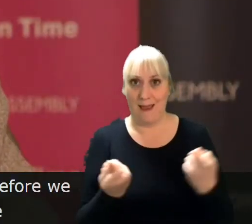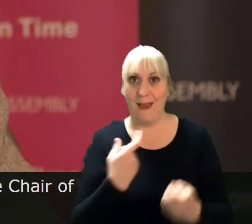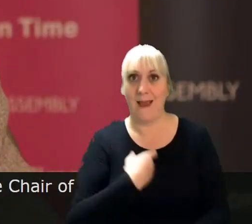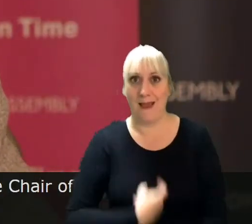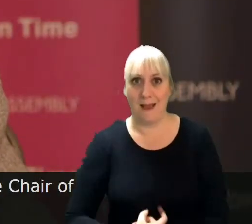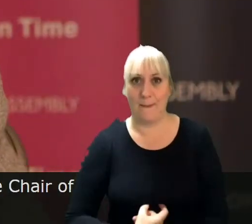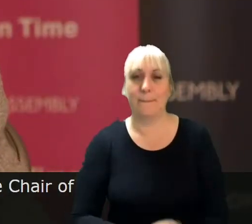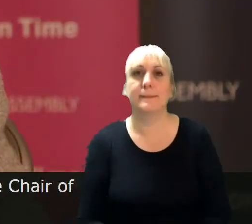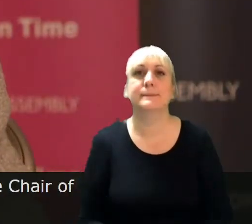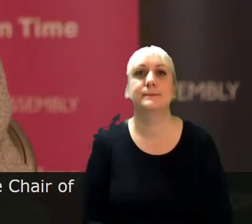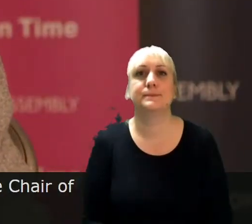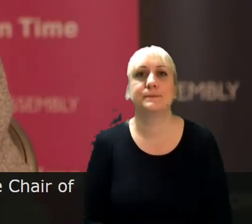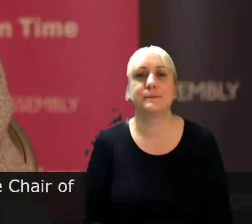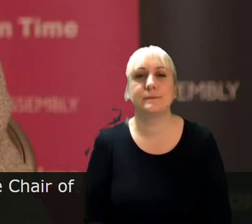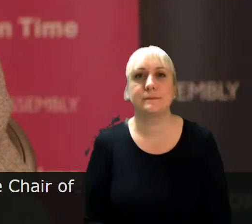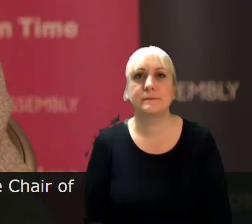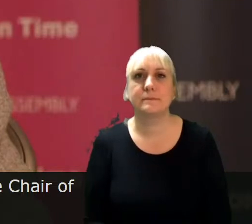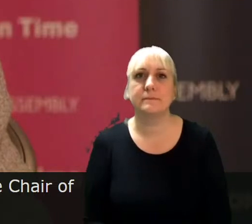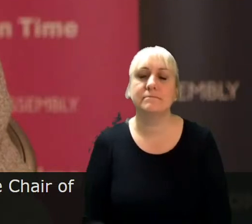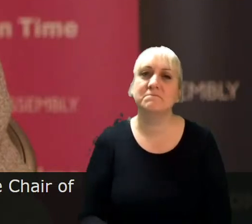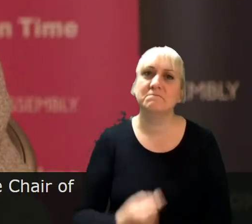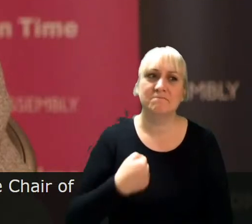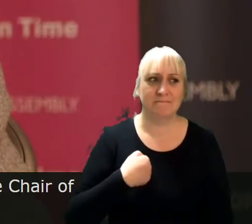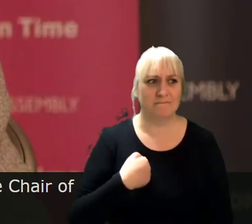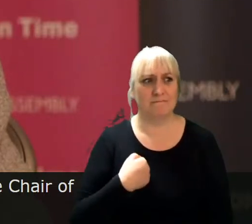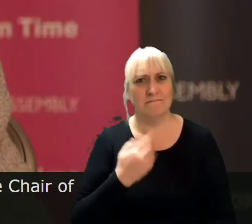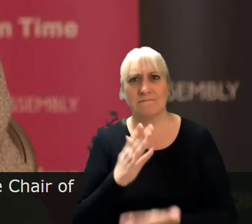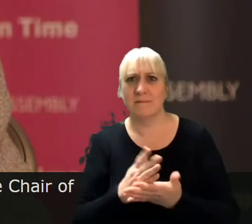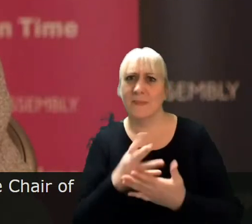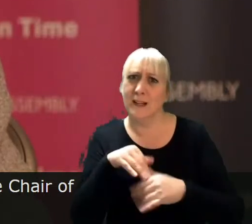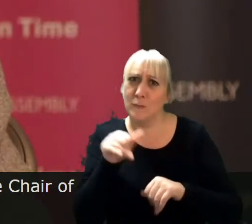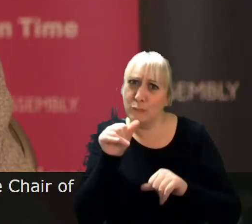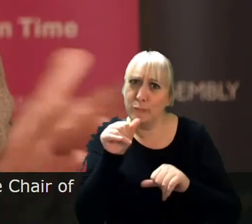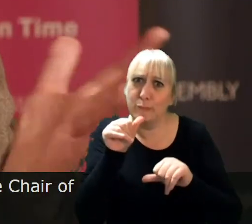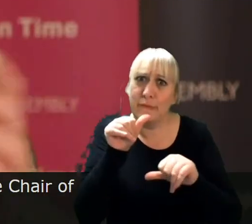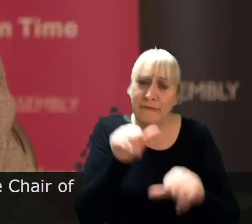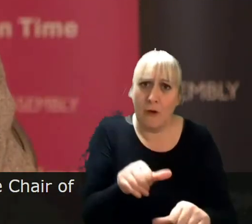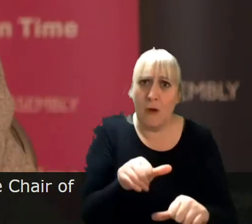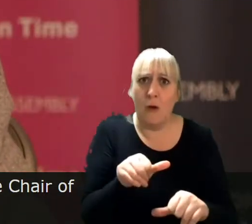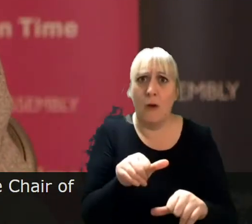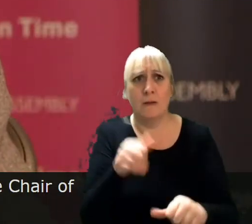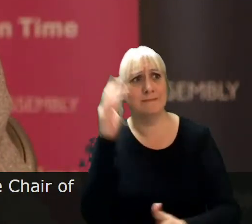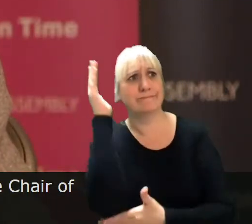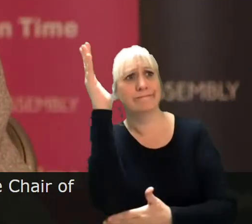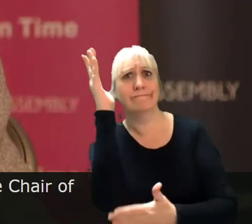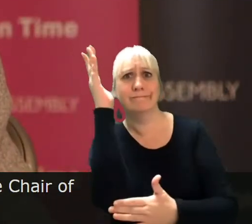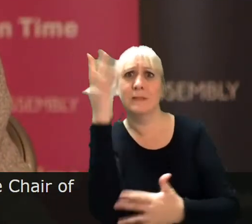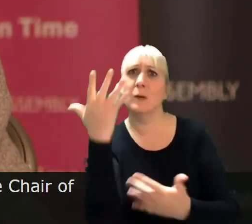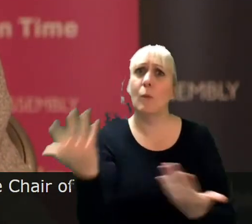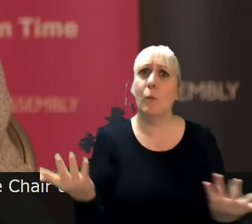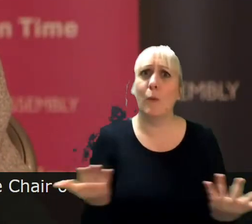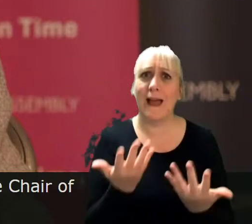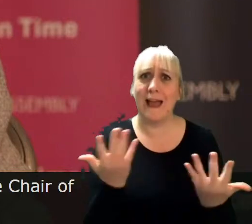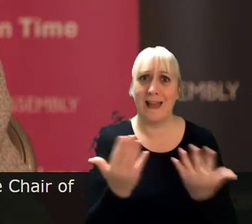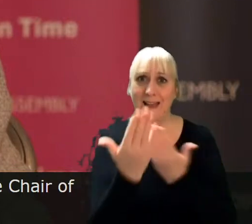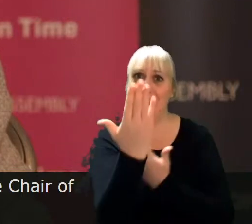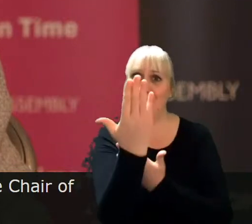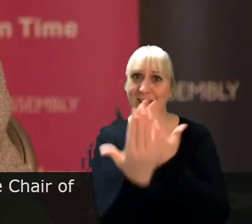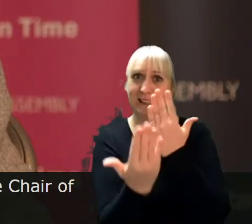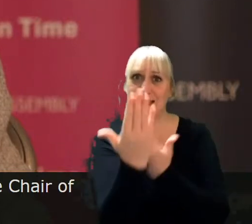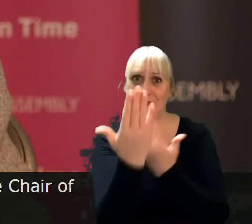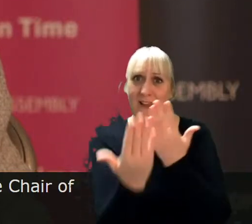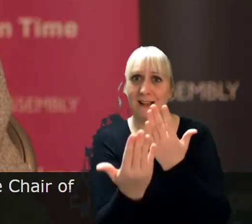I would very much have rather be speaking to you all in person in one of the London